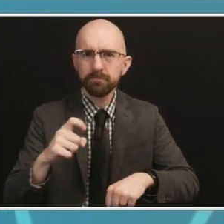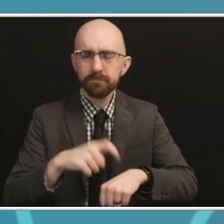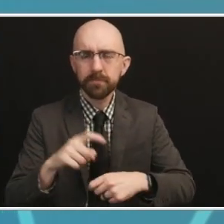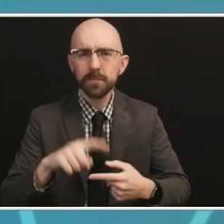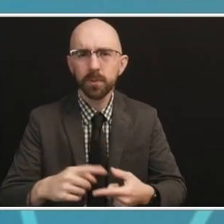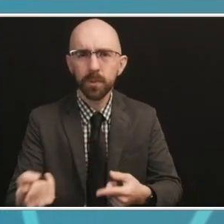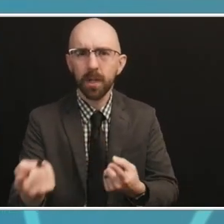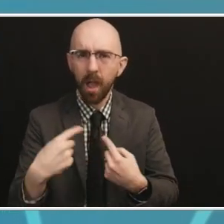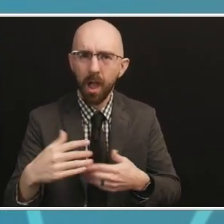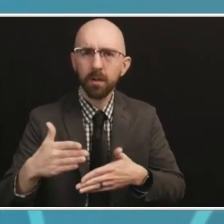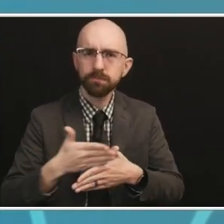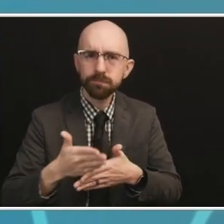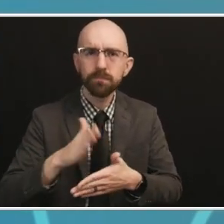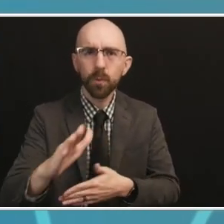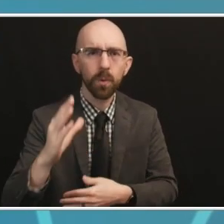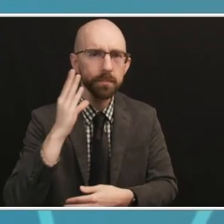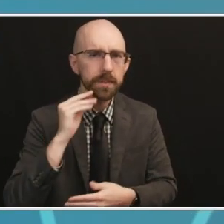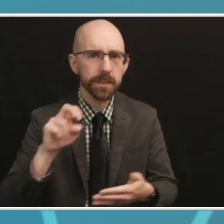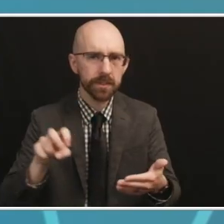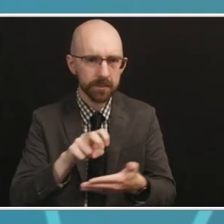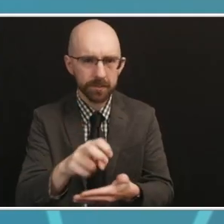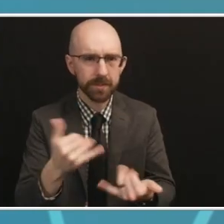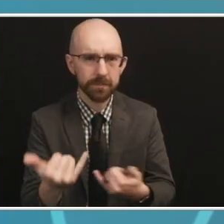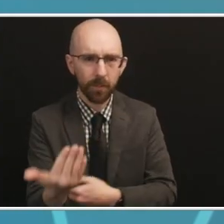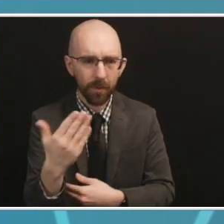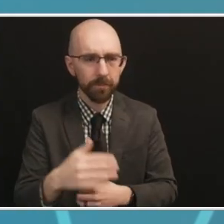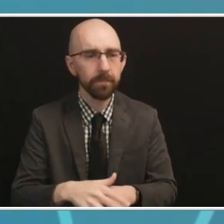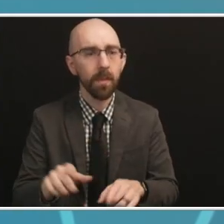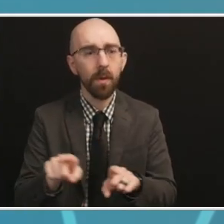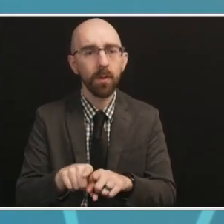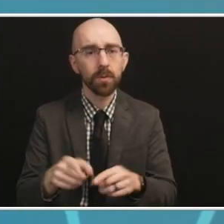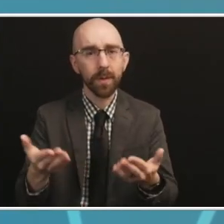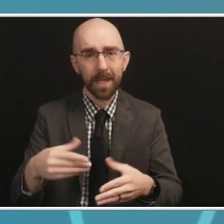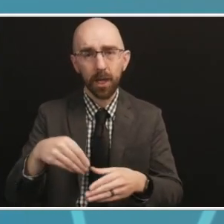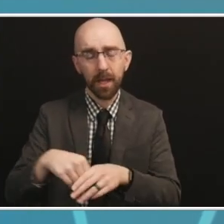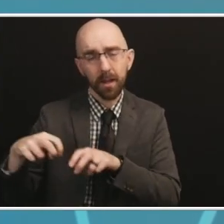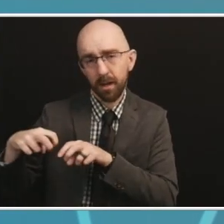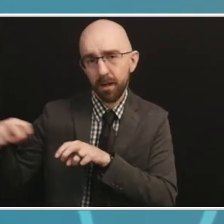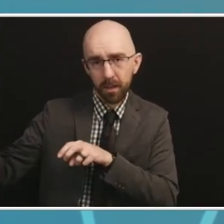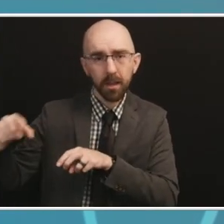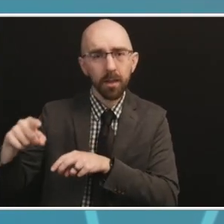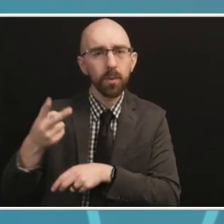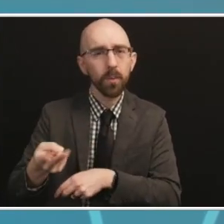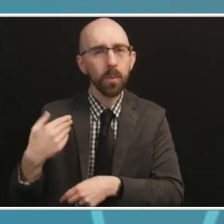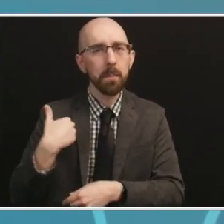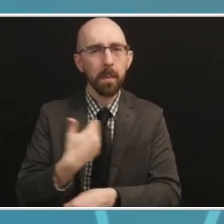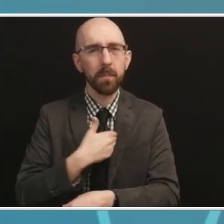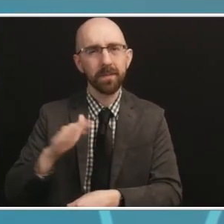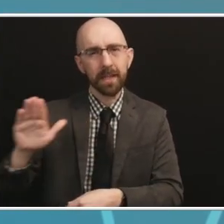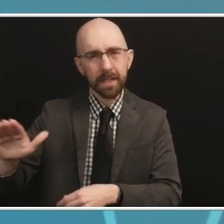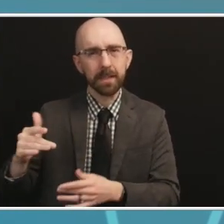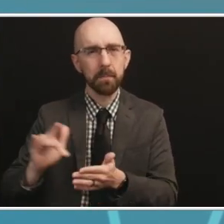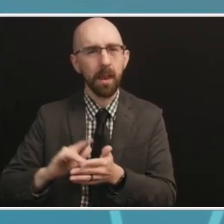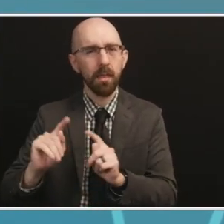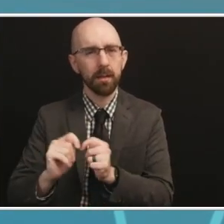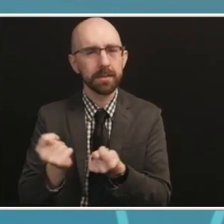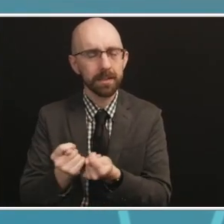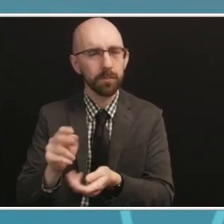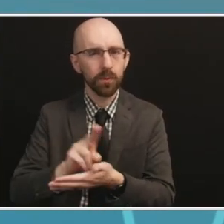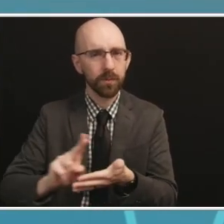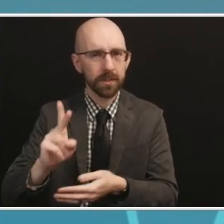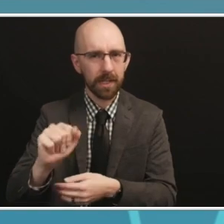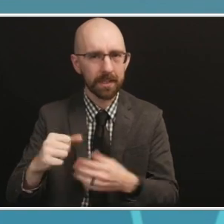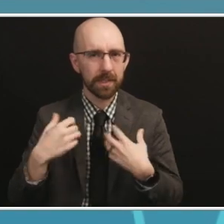this morning. And also joining me here in the studio are two members of Brad's medical team at the University of Kansas Health